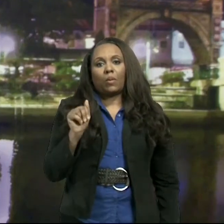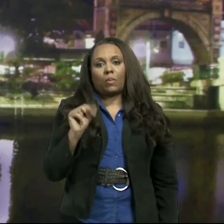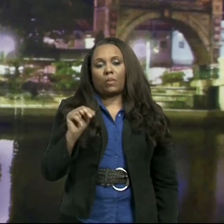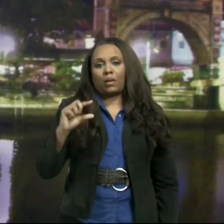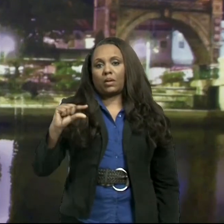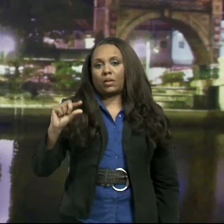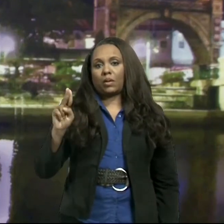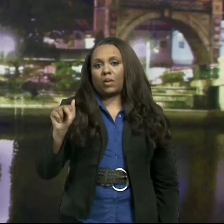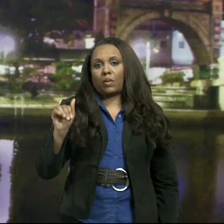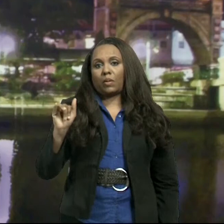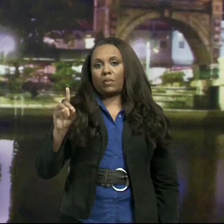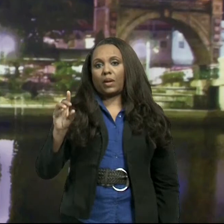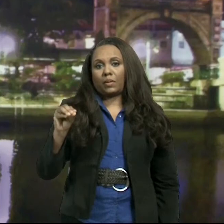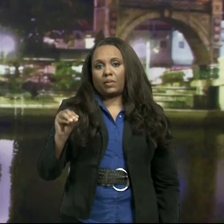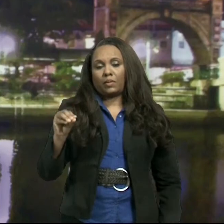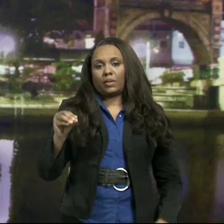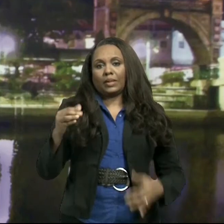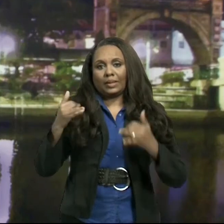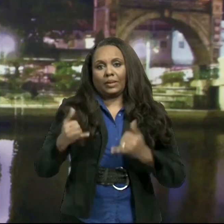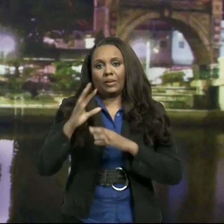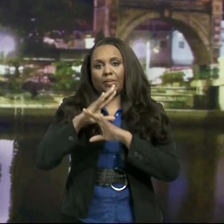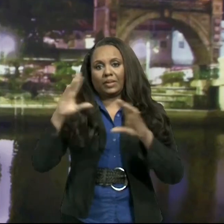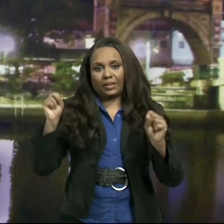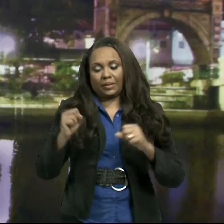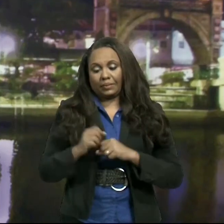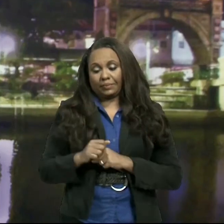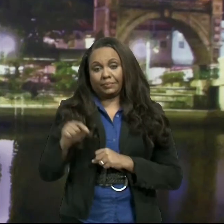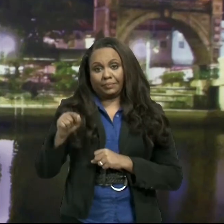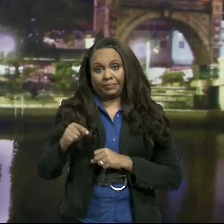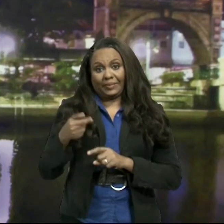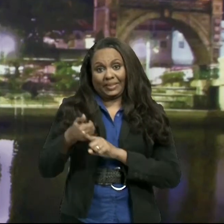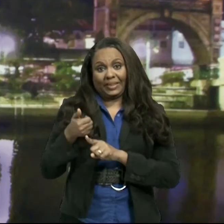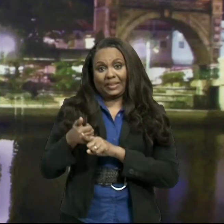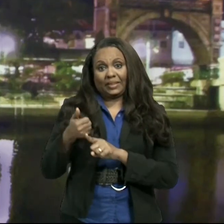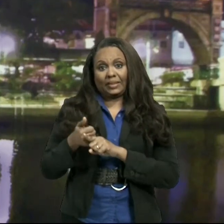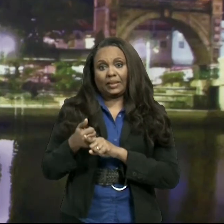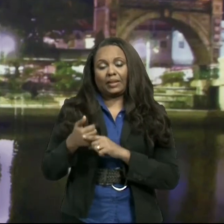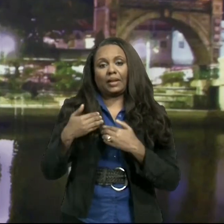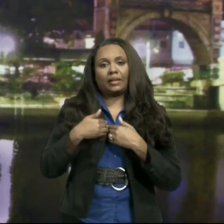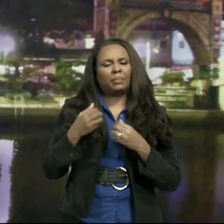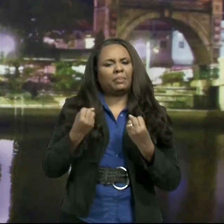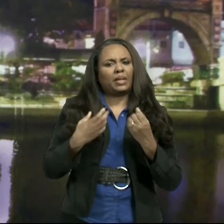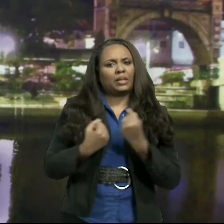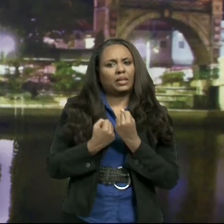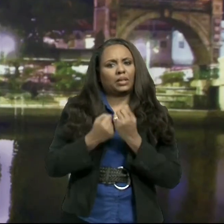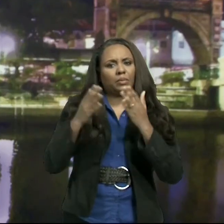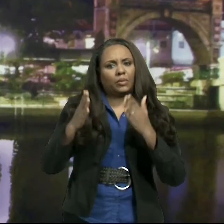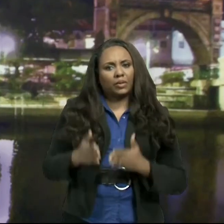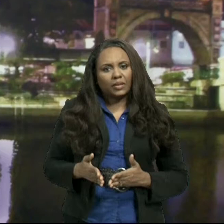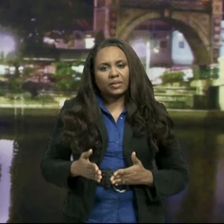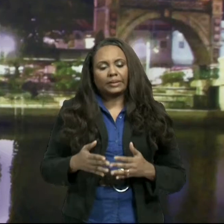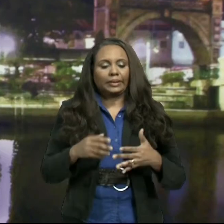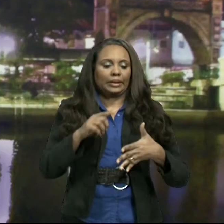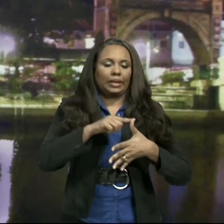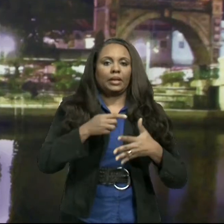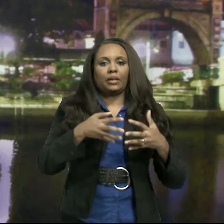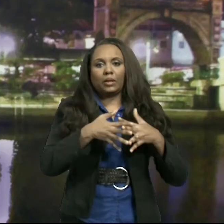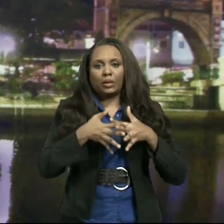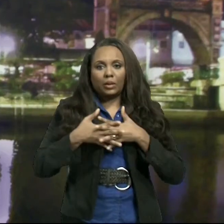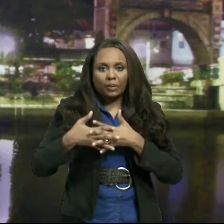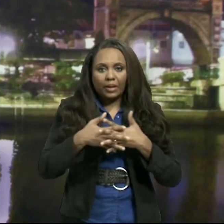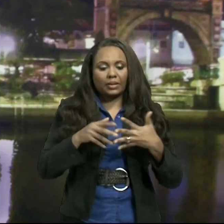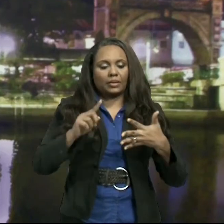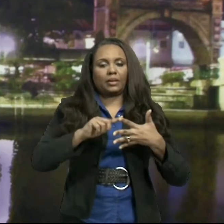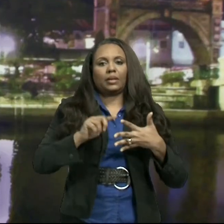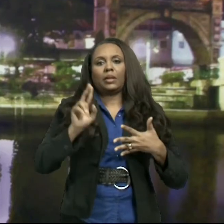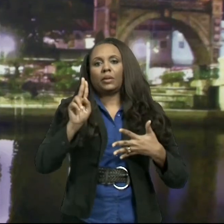who declared himself interim president since last month, has so far secured the backing of many countries, including the US, EU